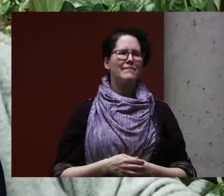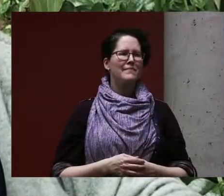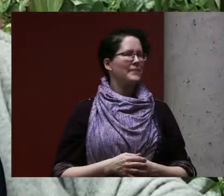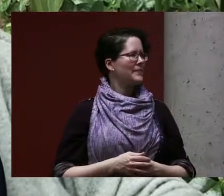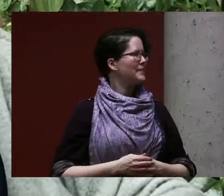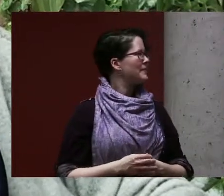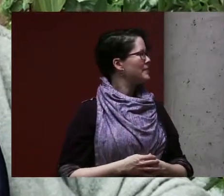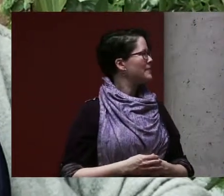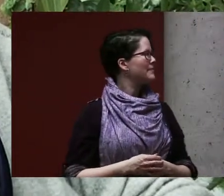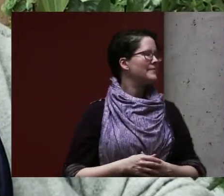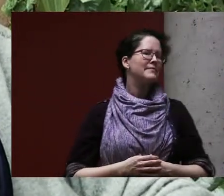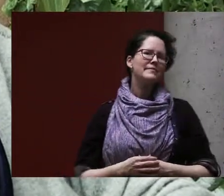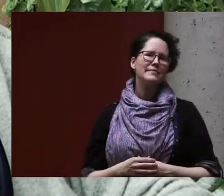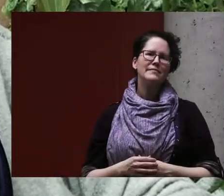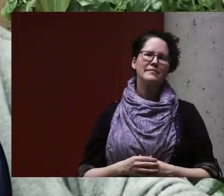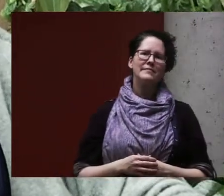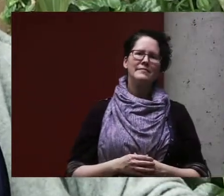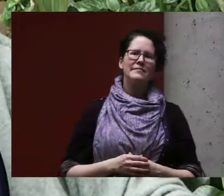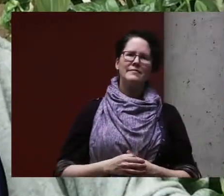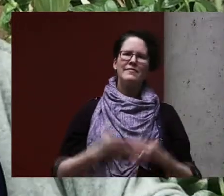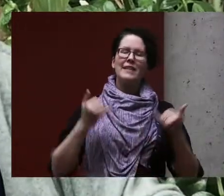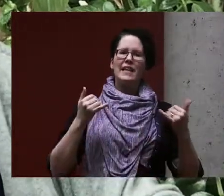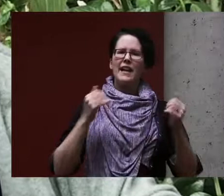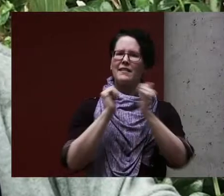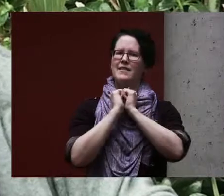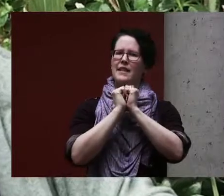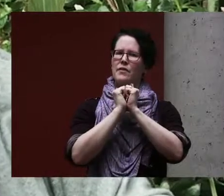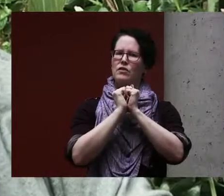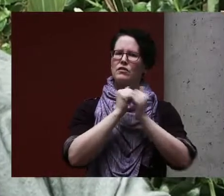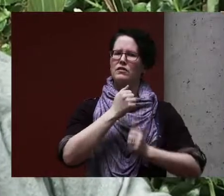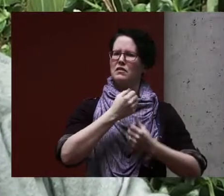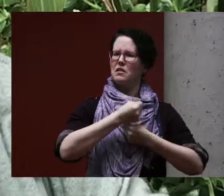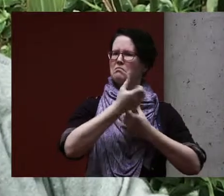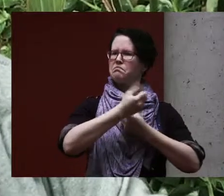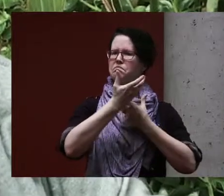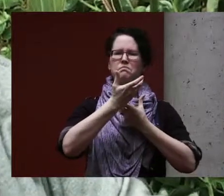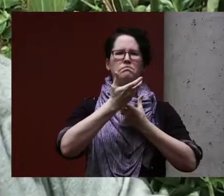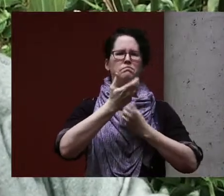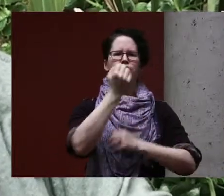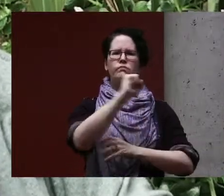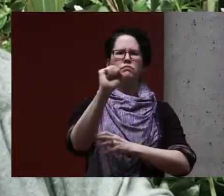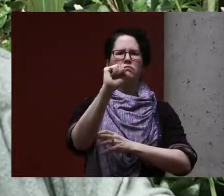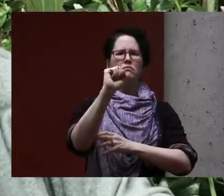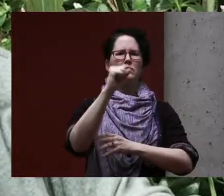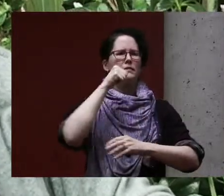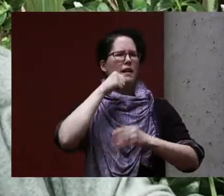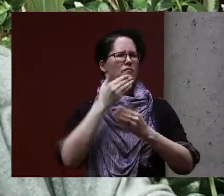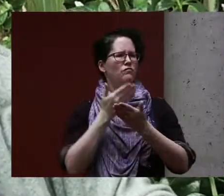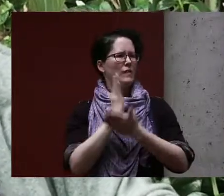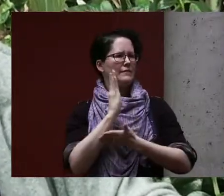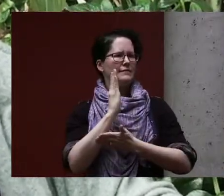Today, in many voices, we call out this ruthless and